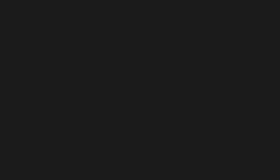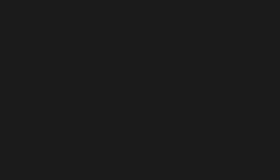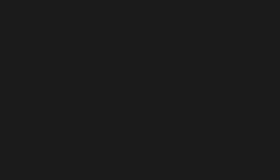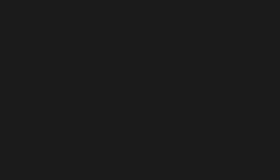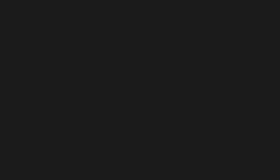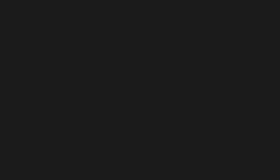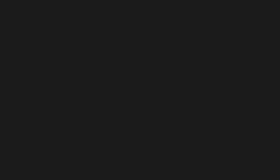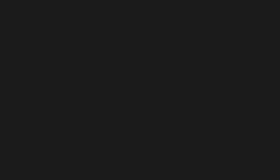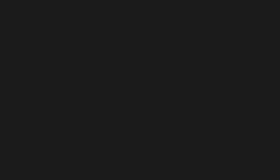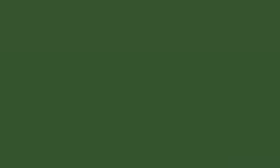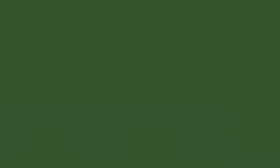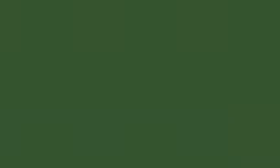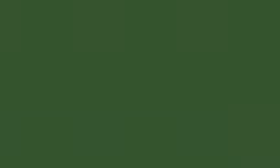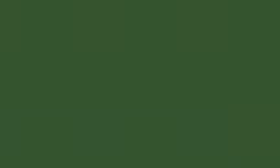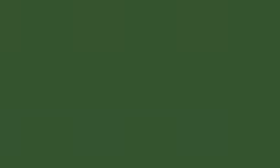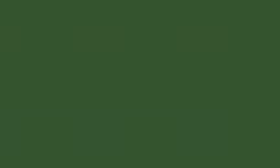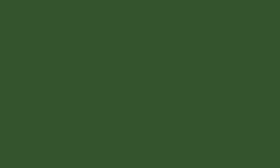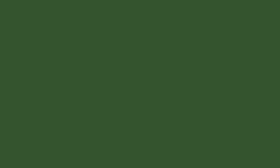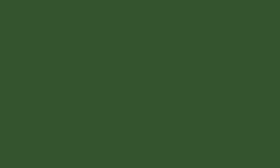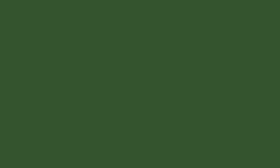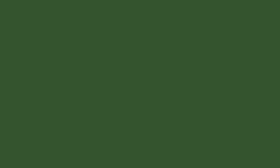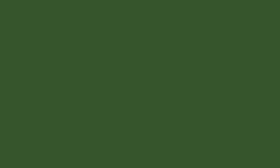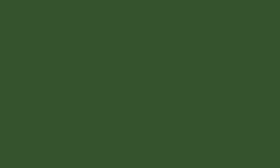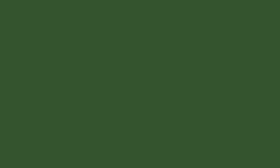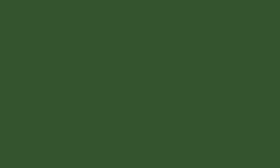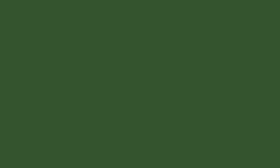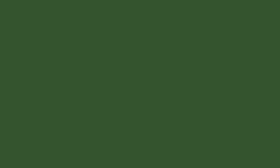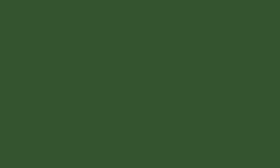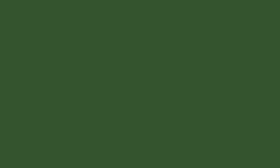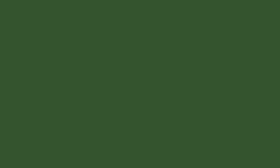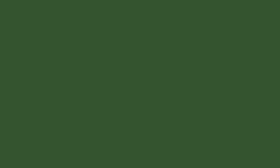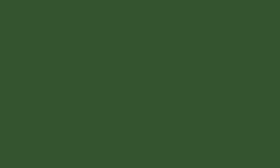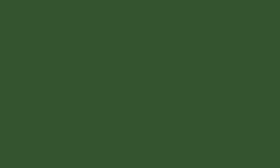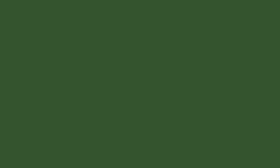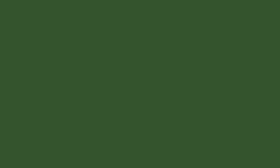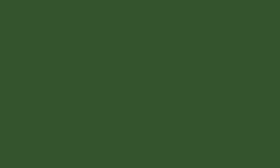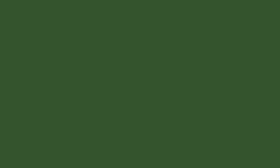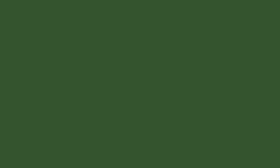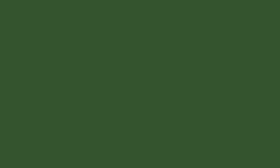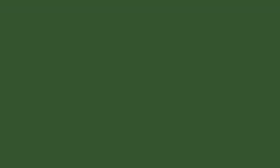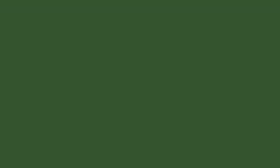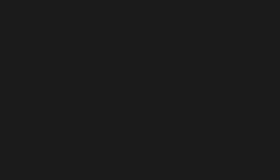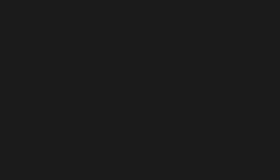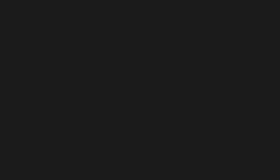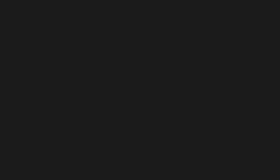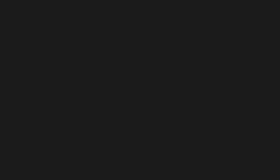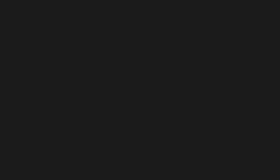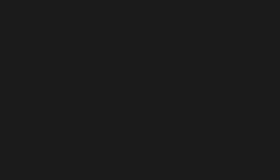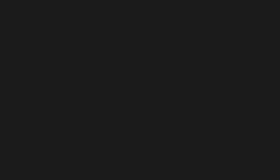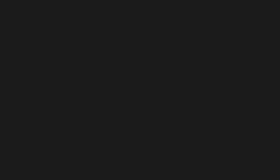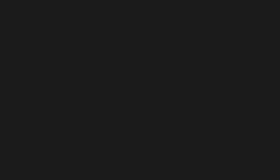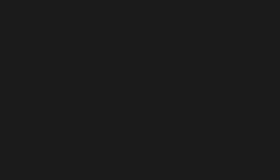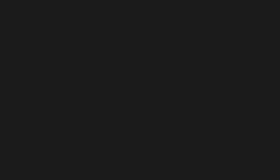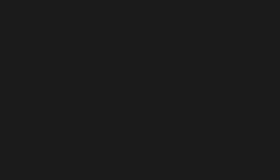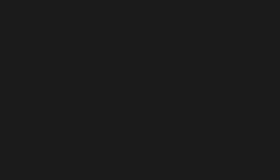There we go. Hooray. Muchos gracias. Put that out, this one out